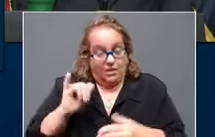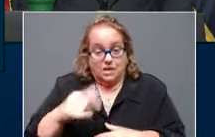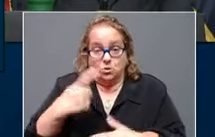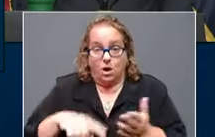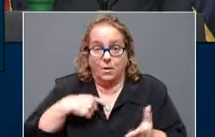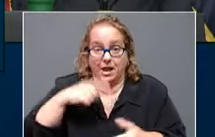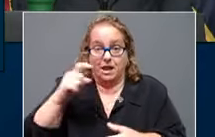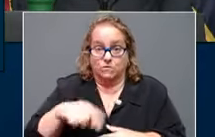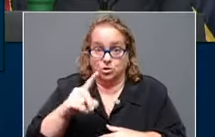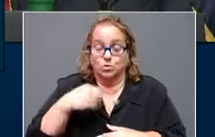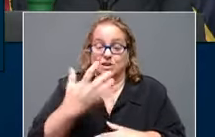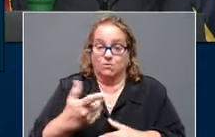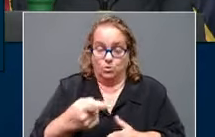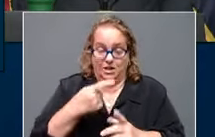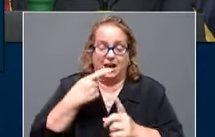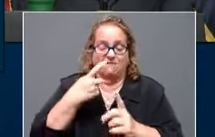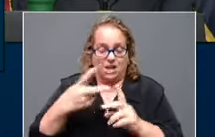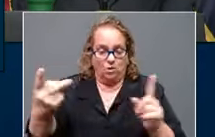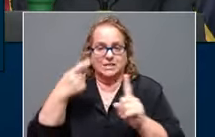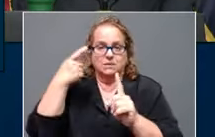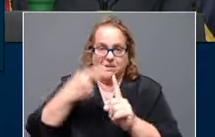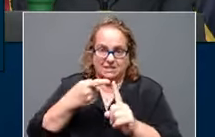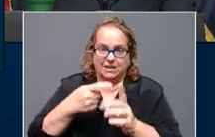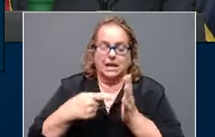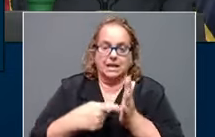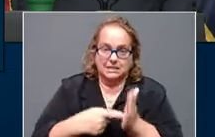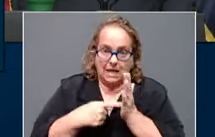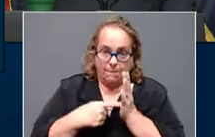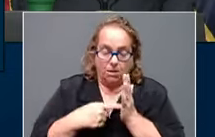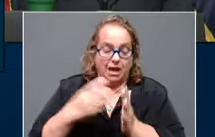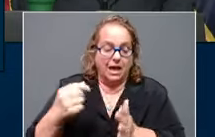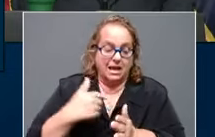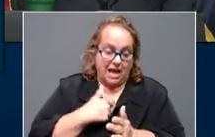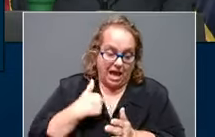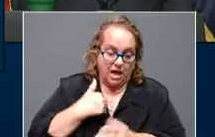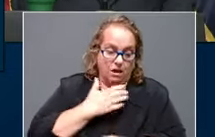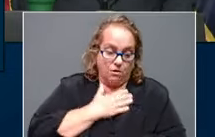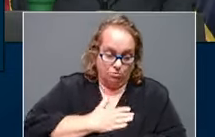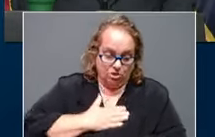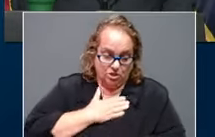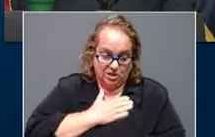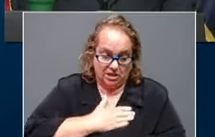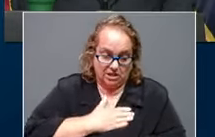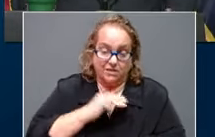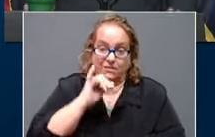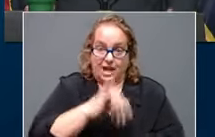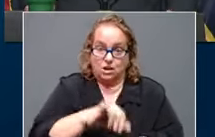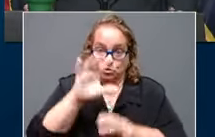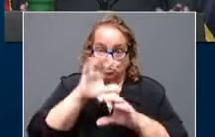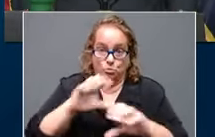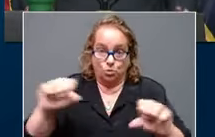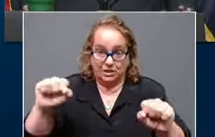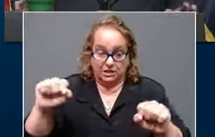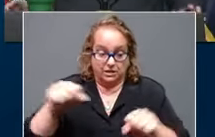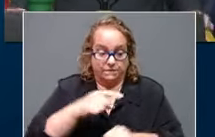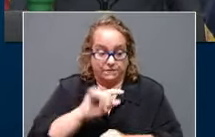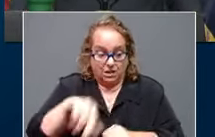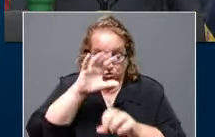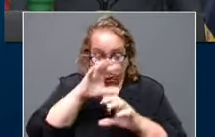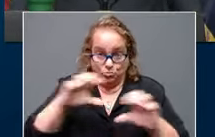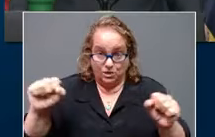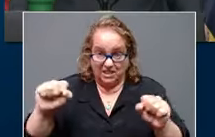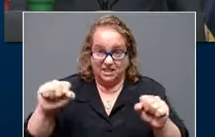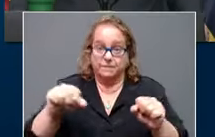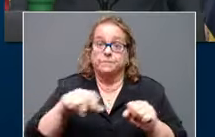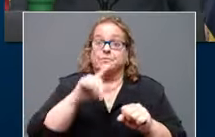system has been in class, no masks or masks optional, encouraged, recommended, not required,